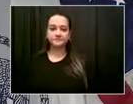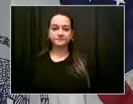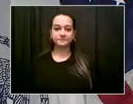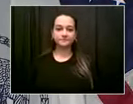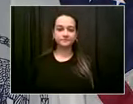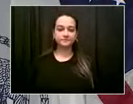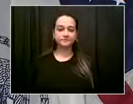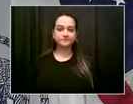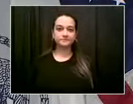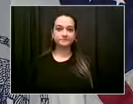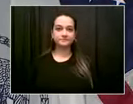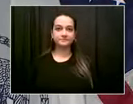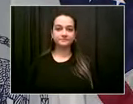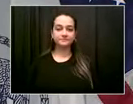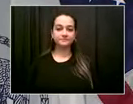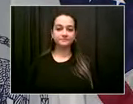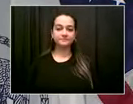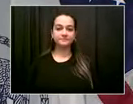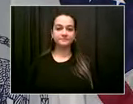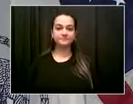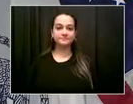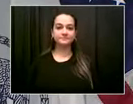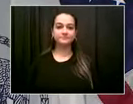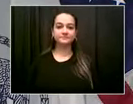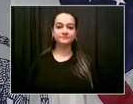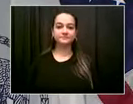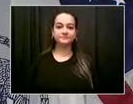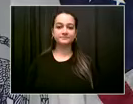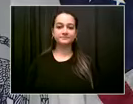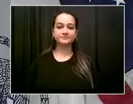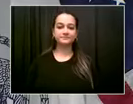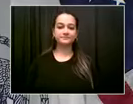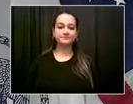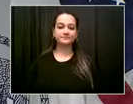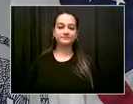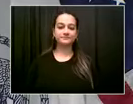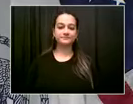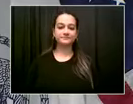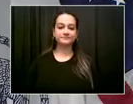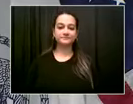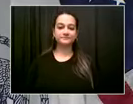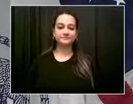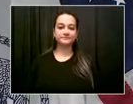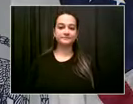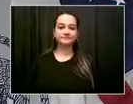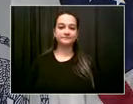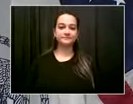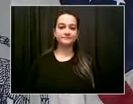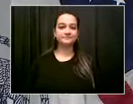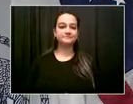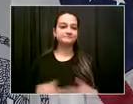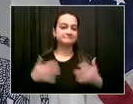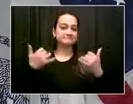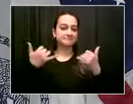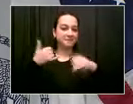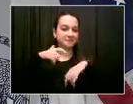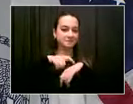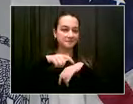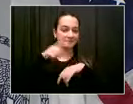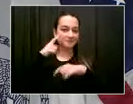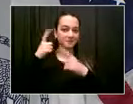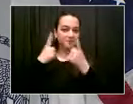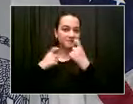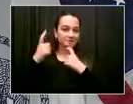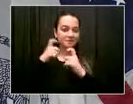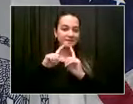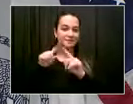a regresar mejor que nunca. With that, let's turn to our colleagues in the media, and please let